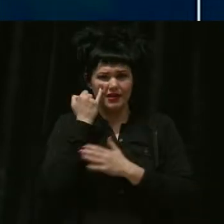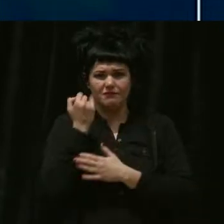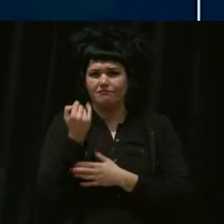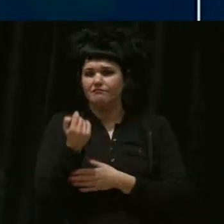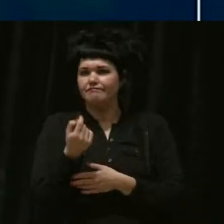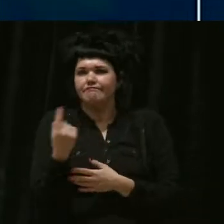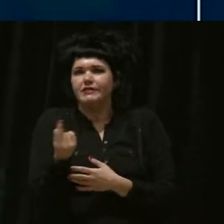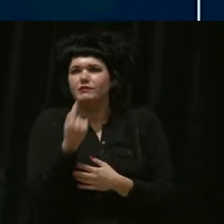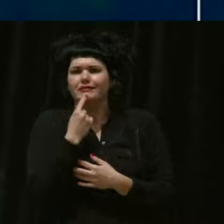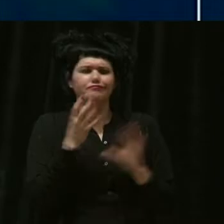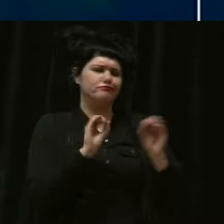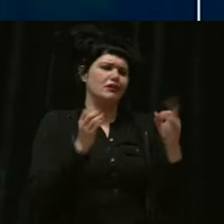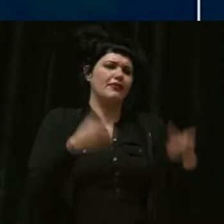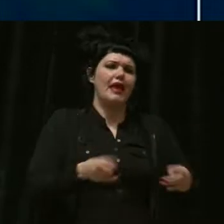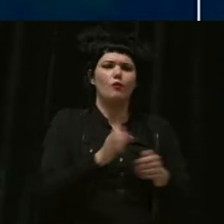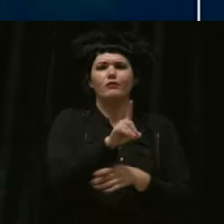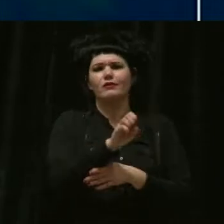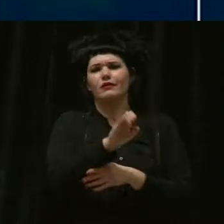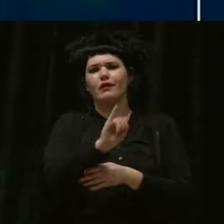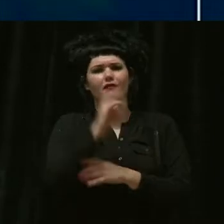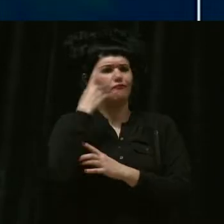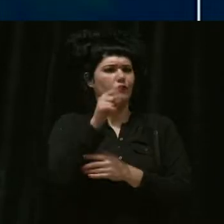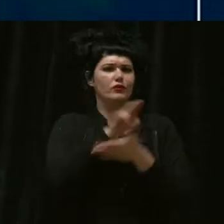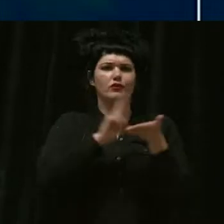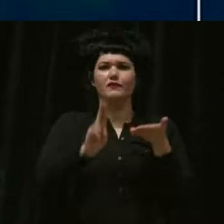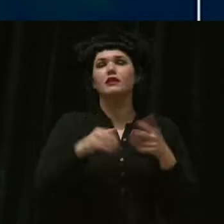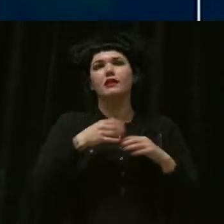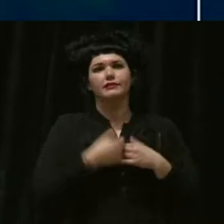regards to DEI. It's a lot of talk, but nothing's happening.